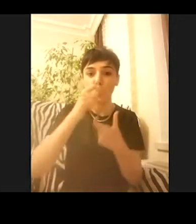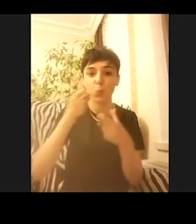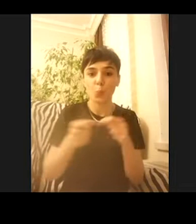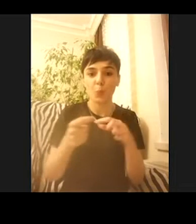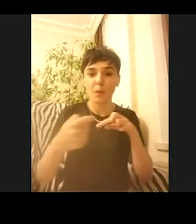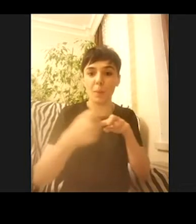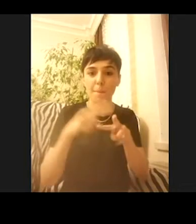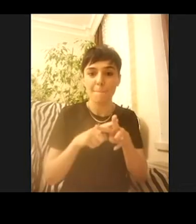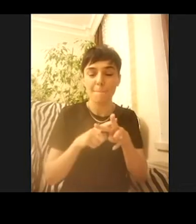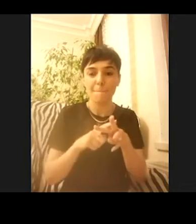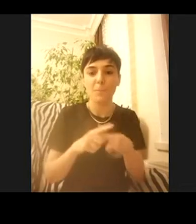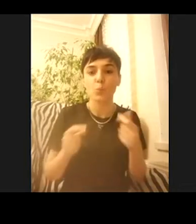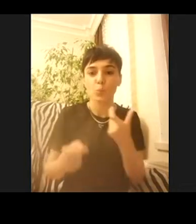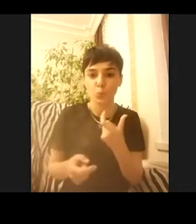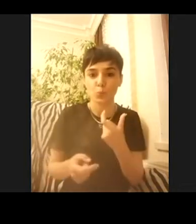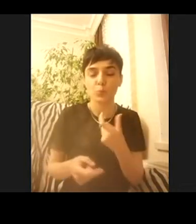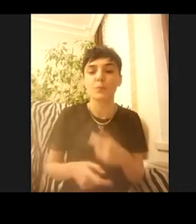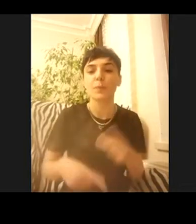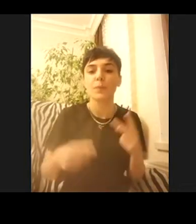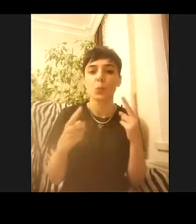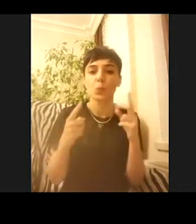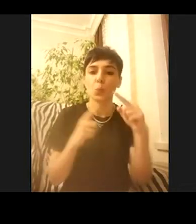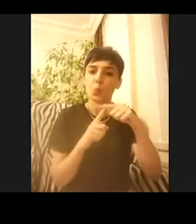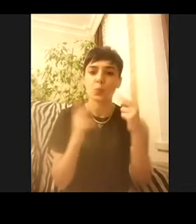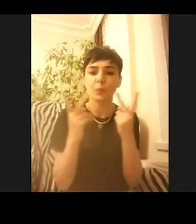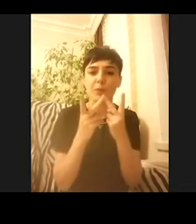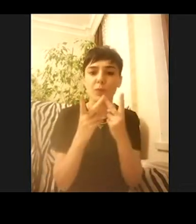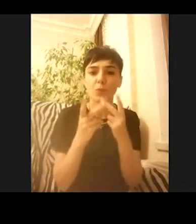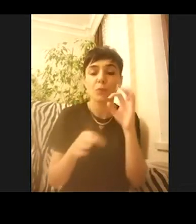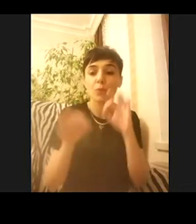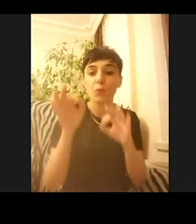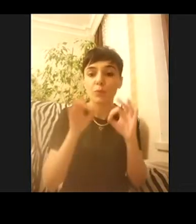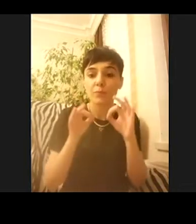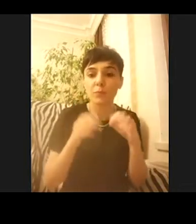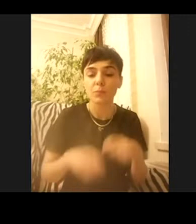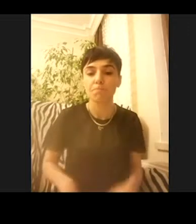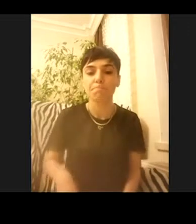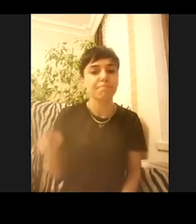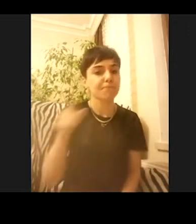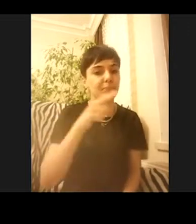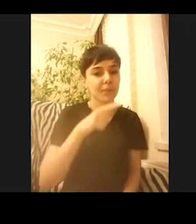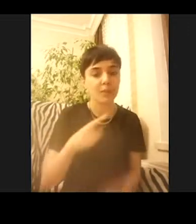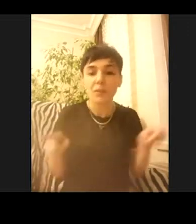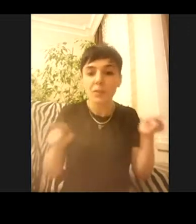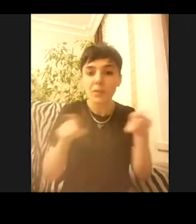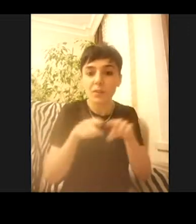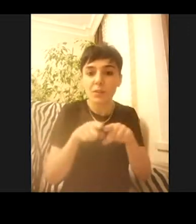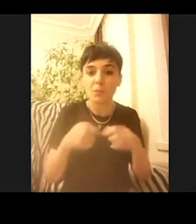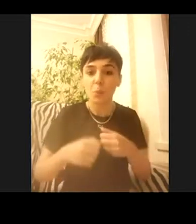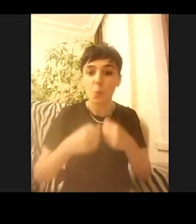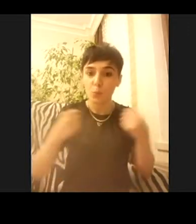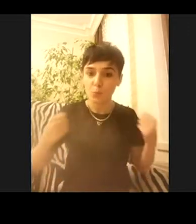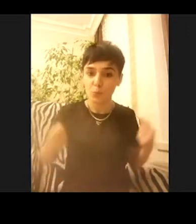love to welcome you to Intersectional Pride conversation and our closing party. Actually, I